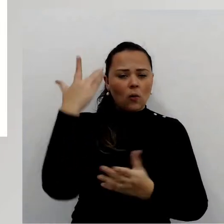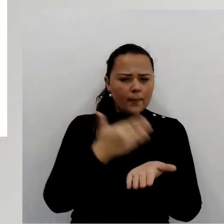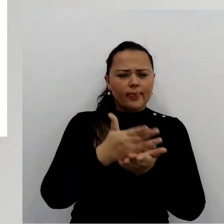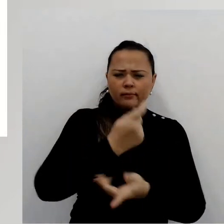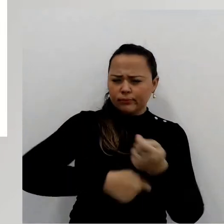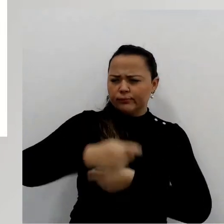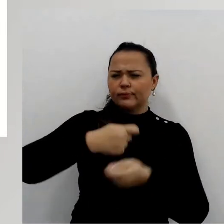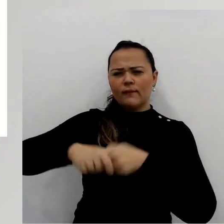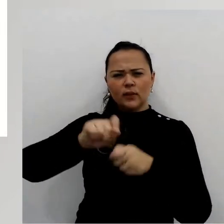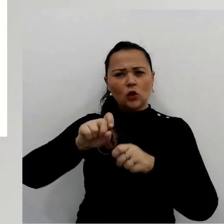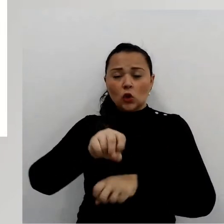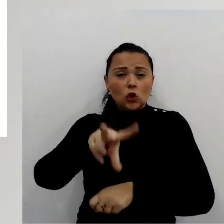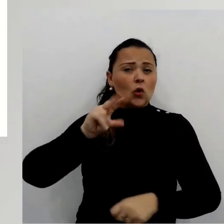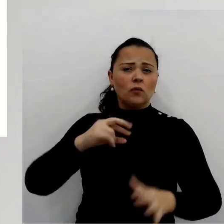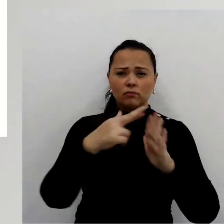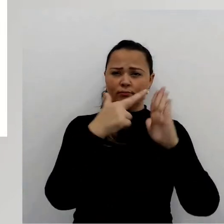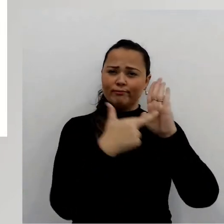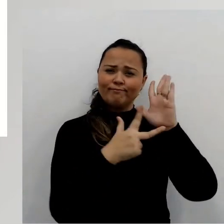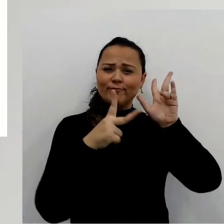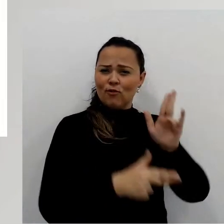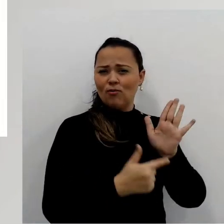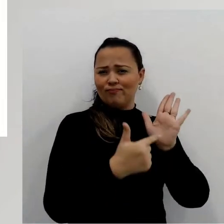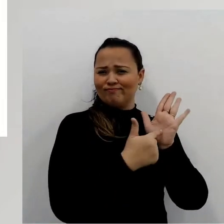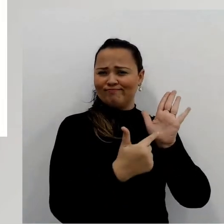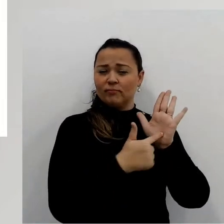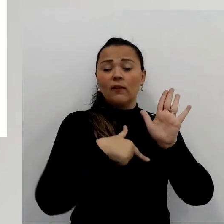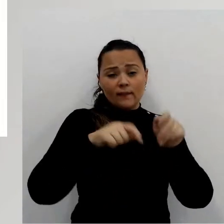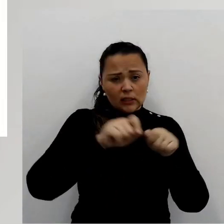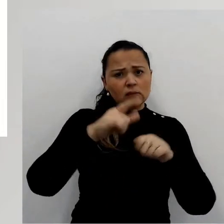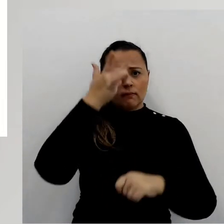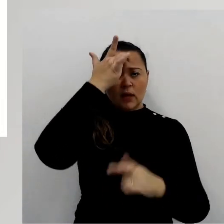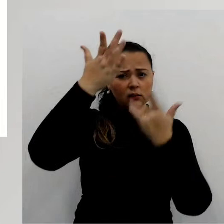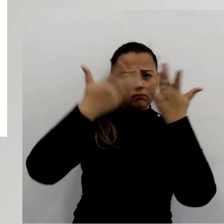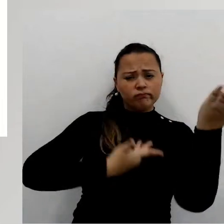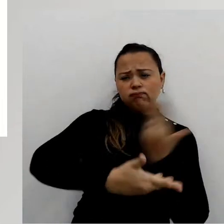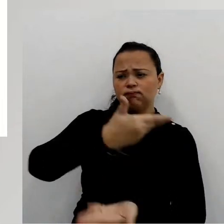and facilitate the exchange of information.